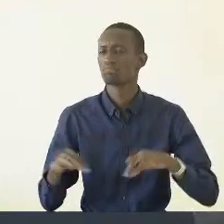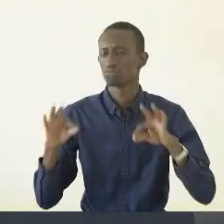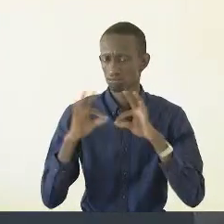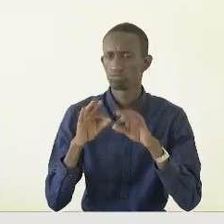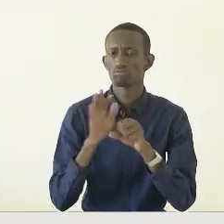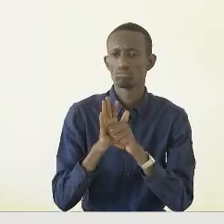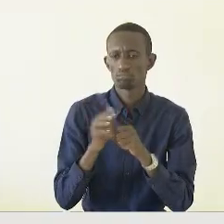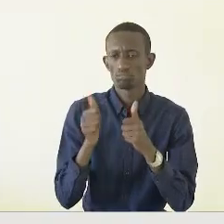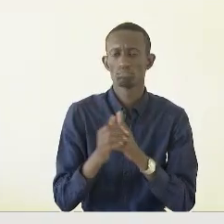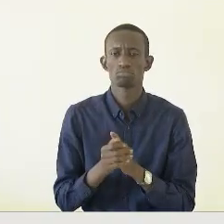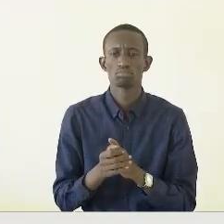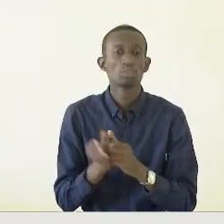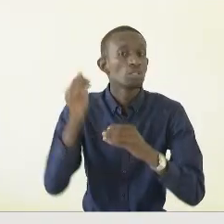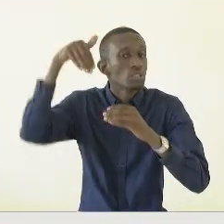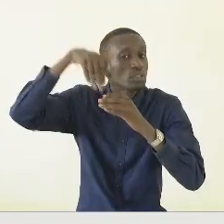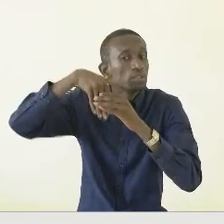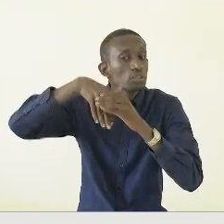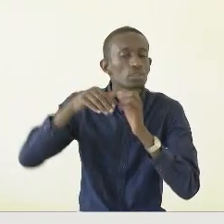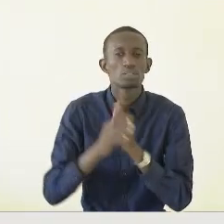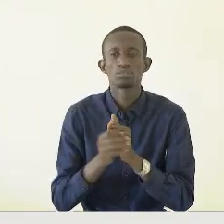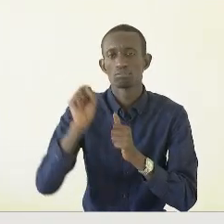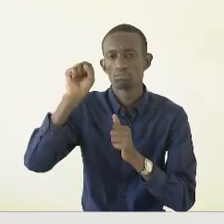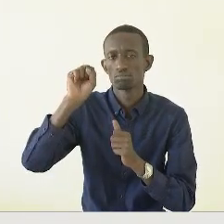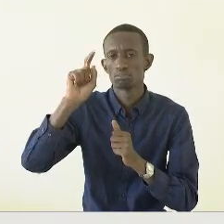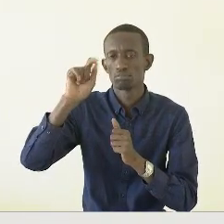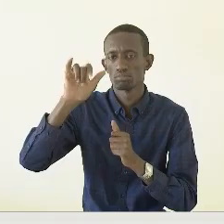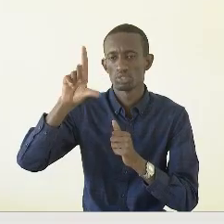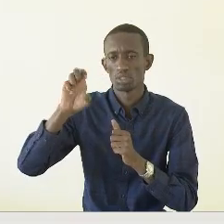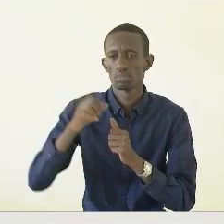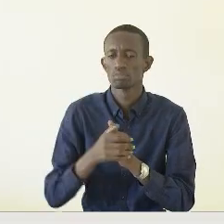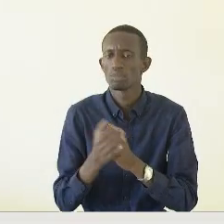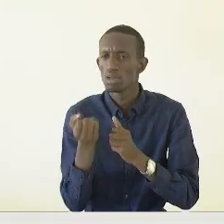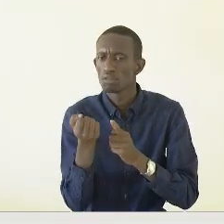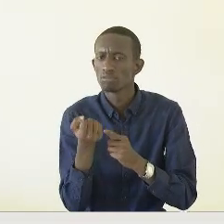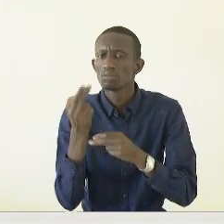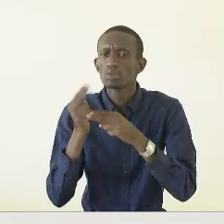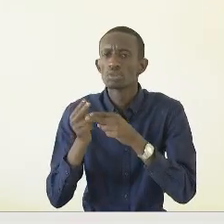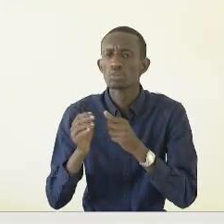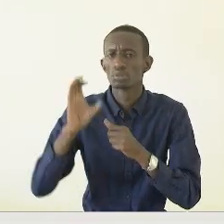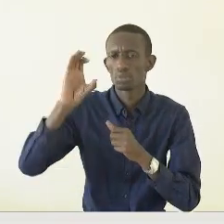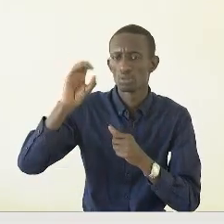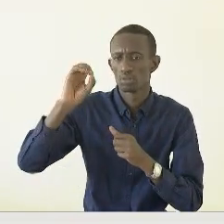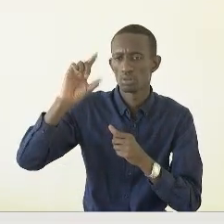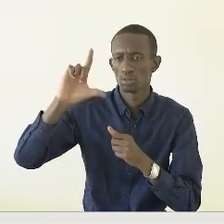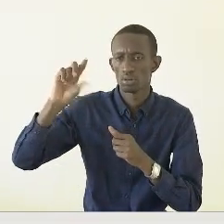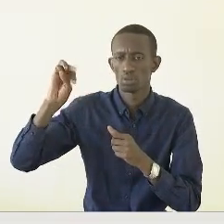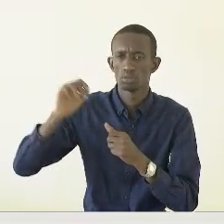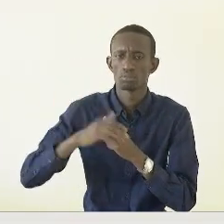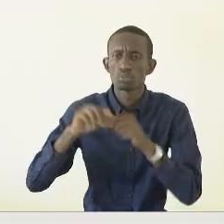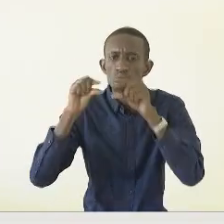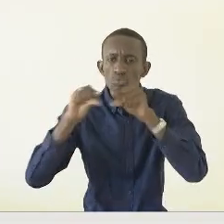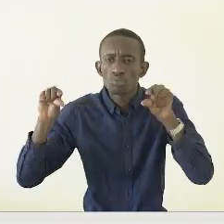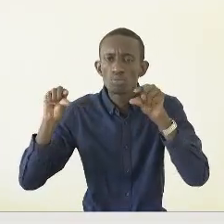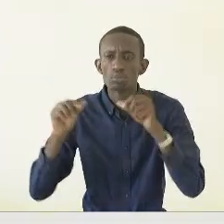easily. Inside the style, we have what we call pollen tube. And we are going to see